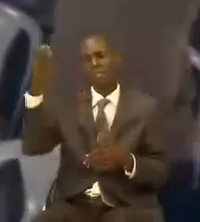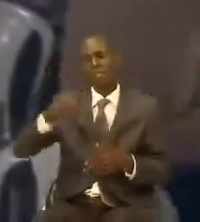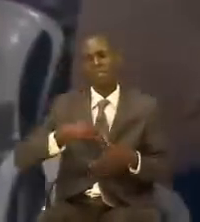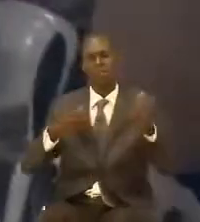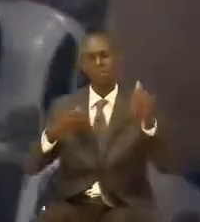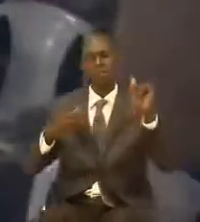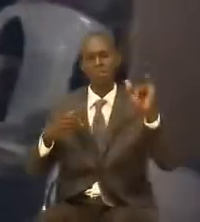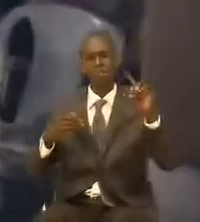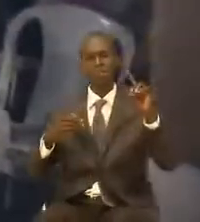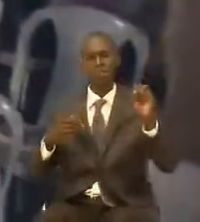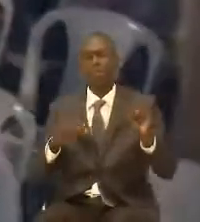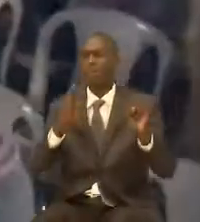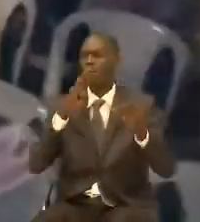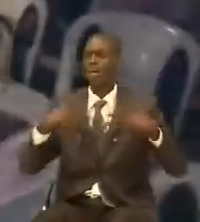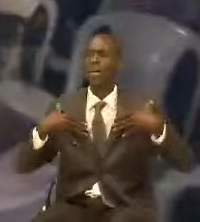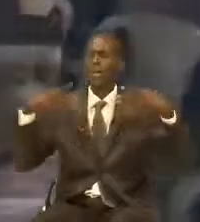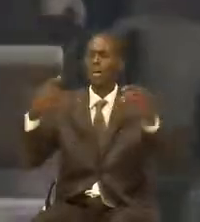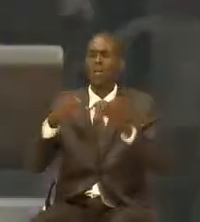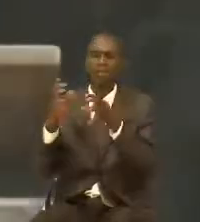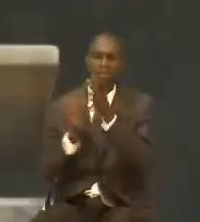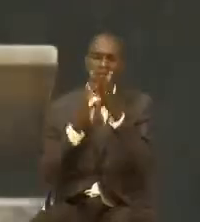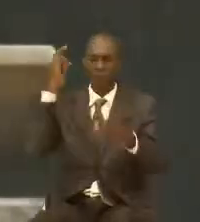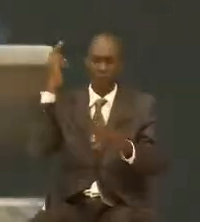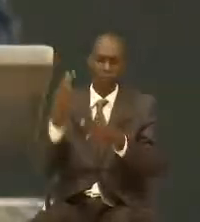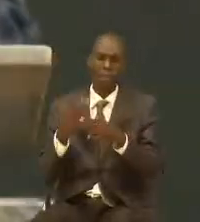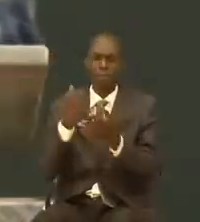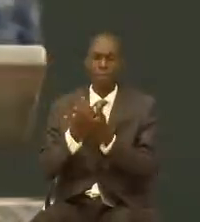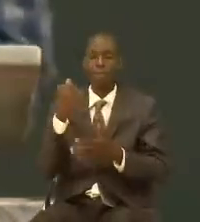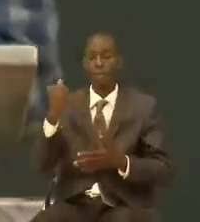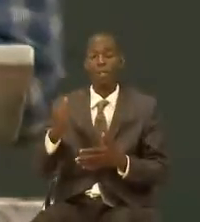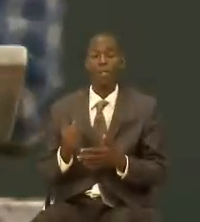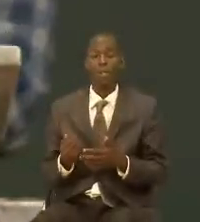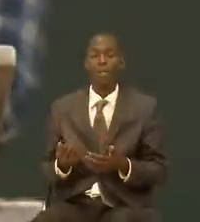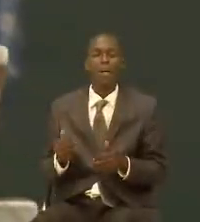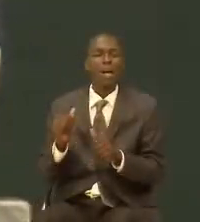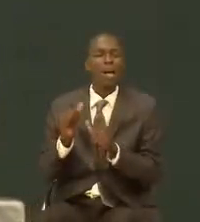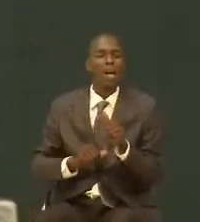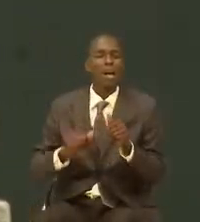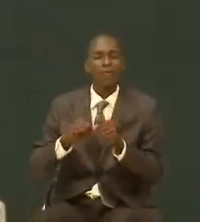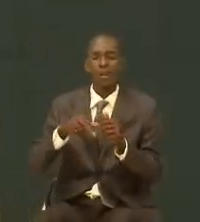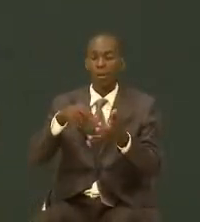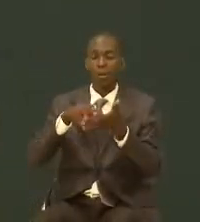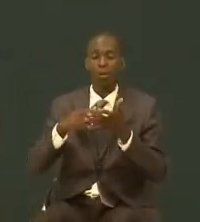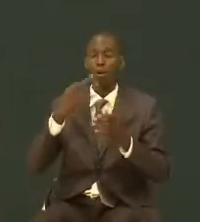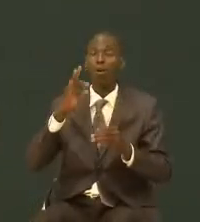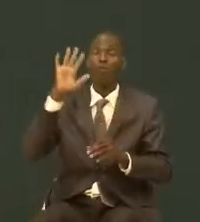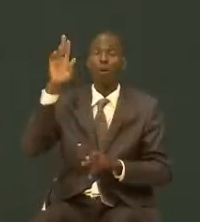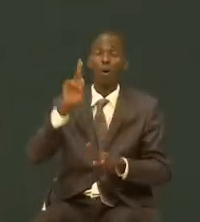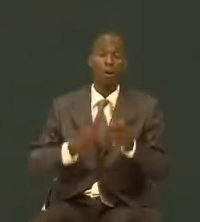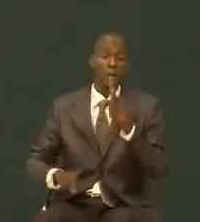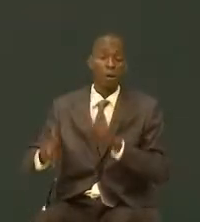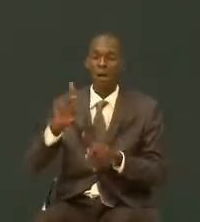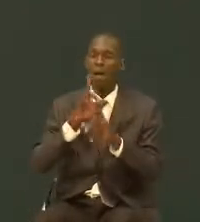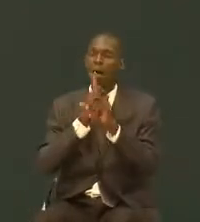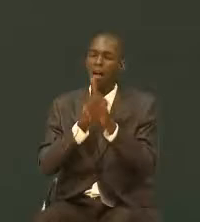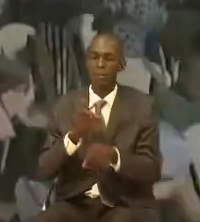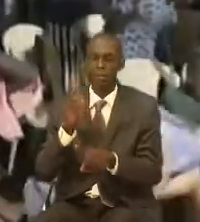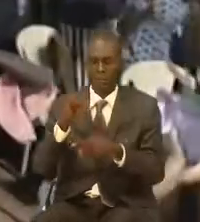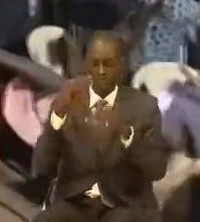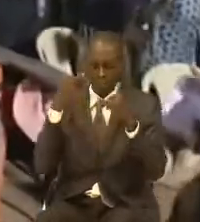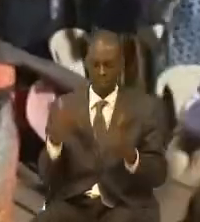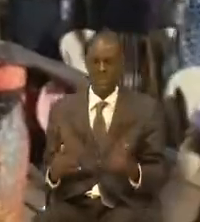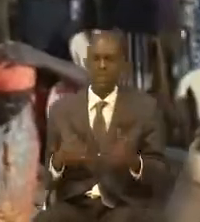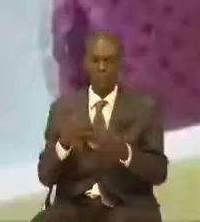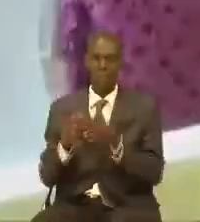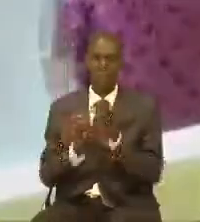in jesus name every request of your people on saturday right now